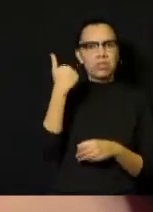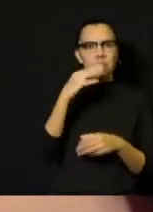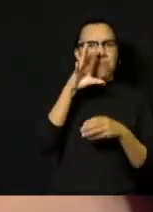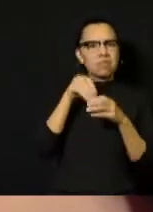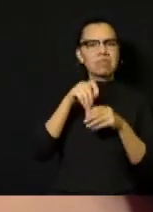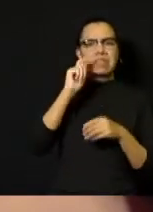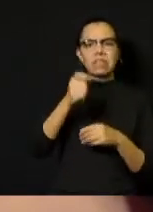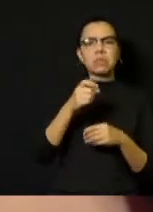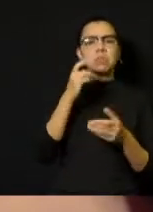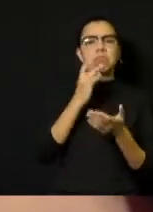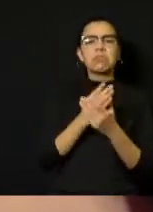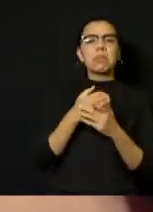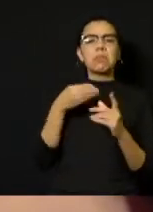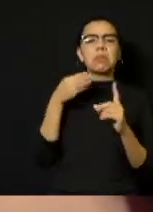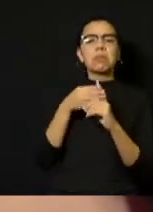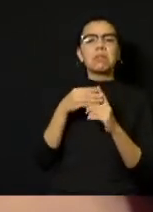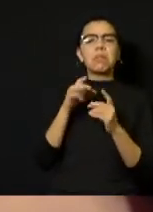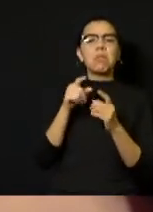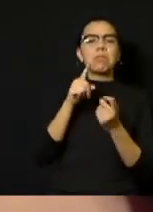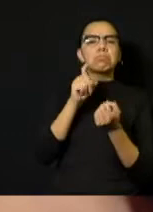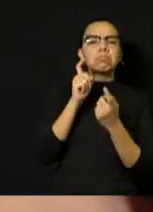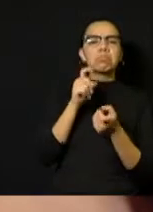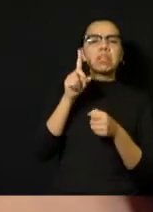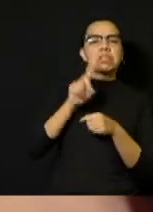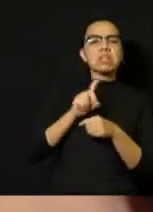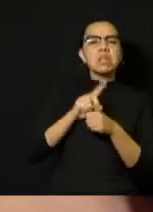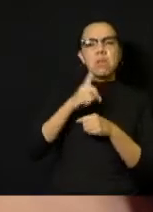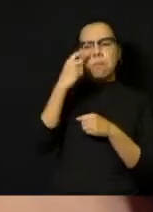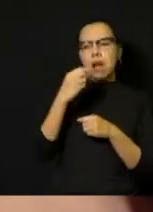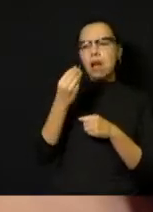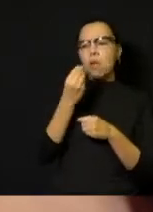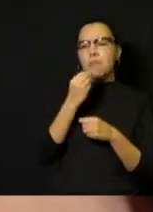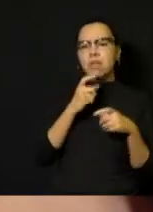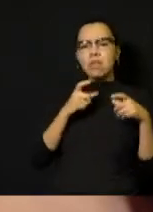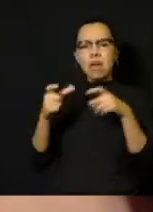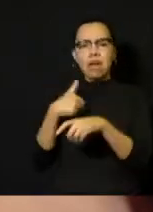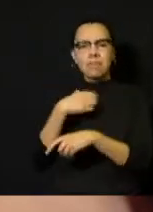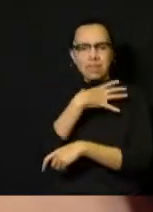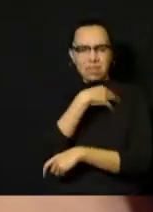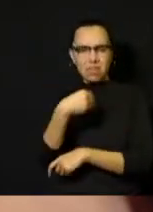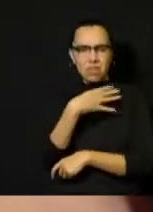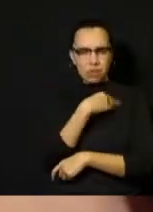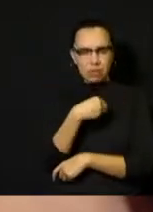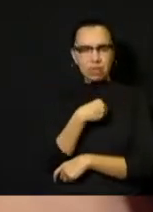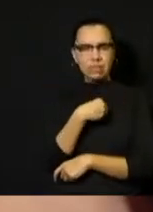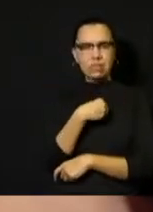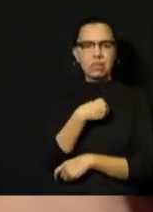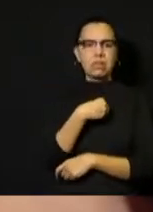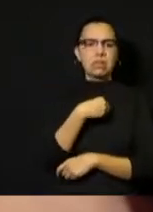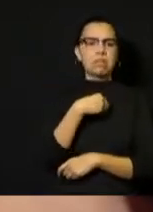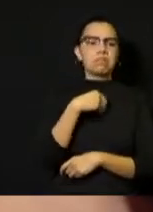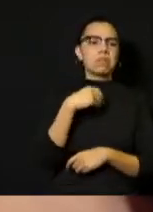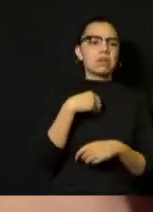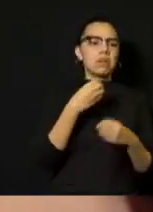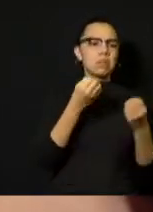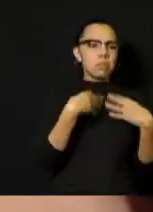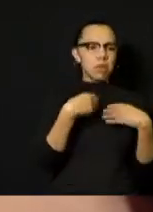my goal of getting money every day to feed my children. I